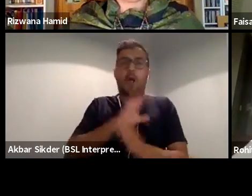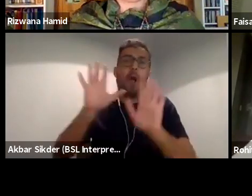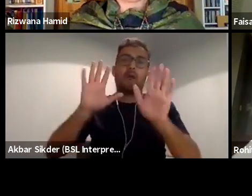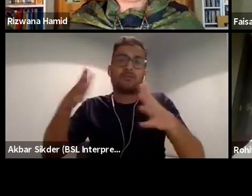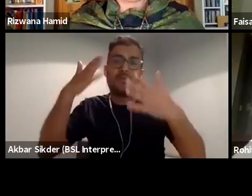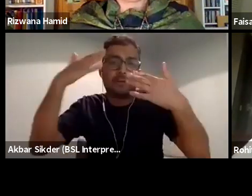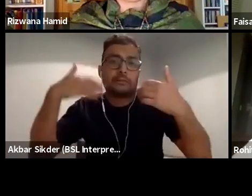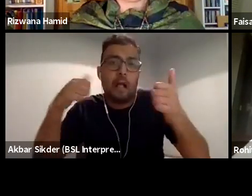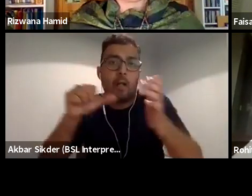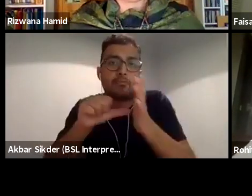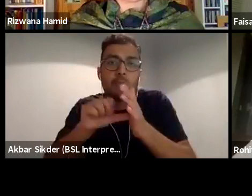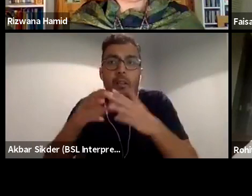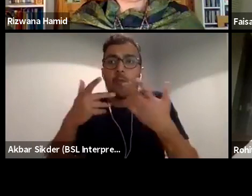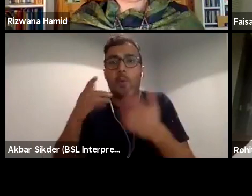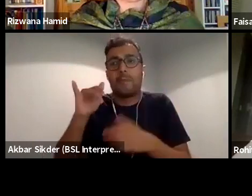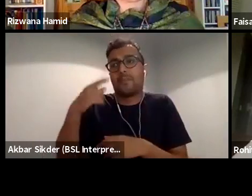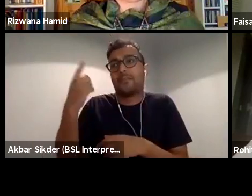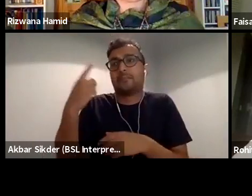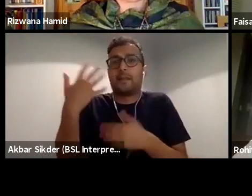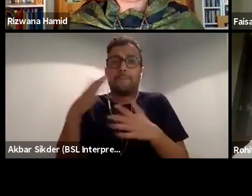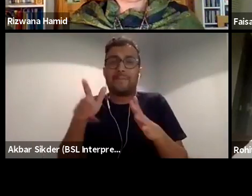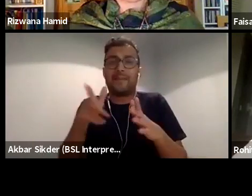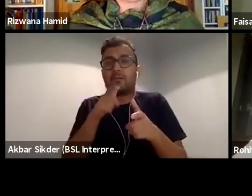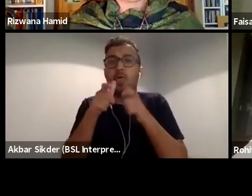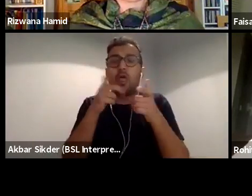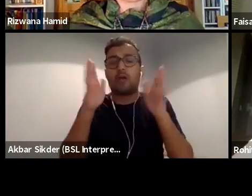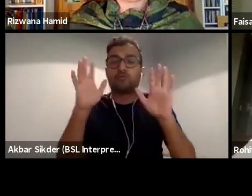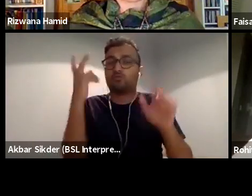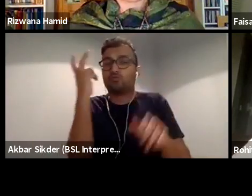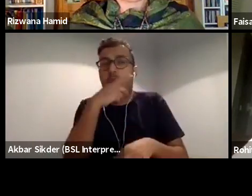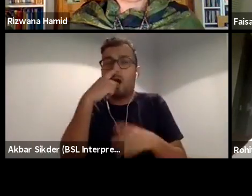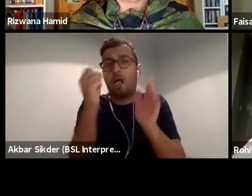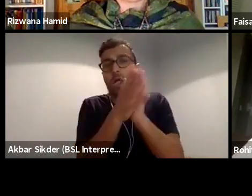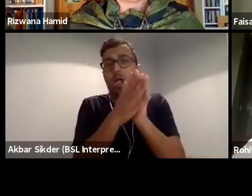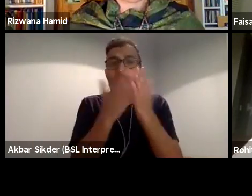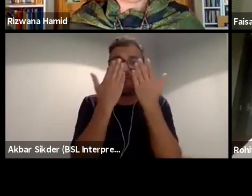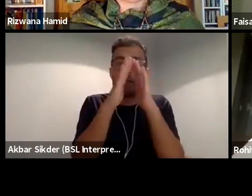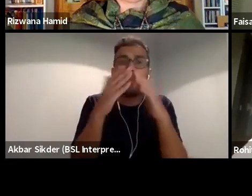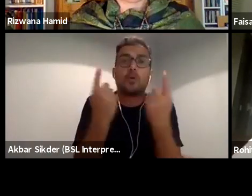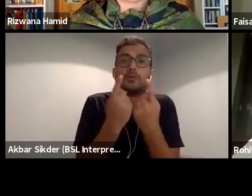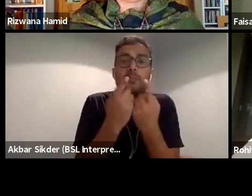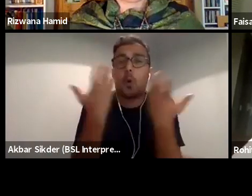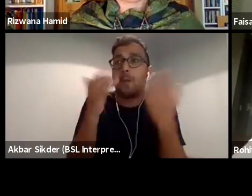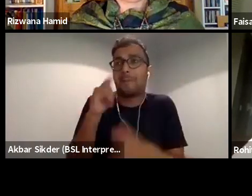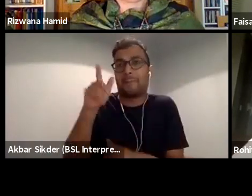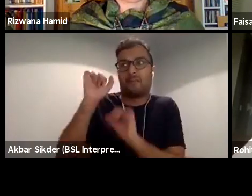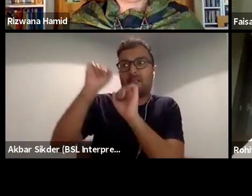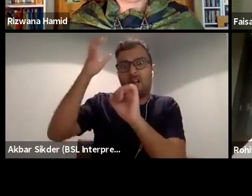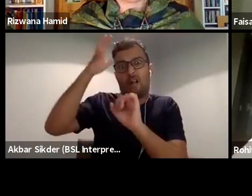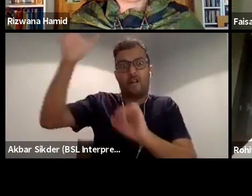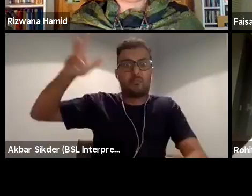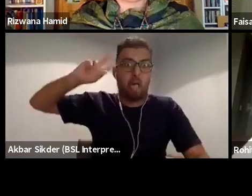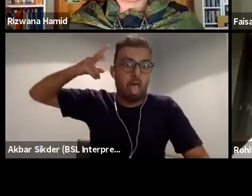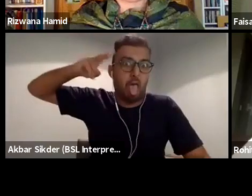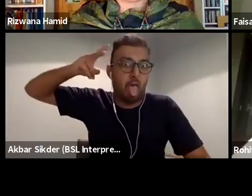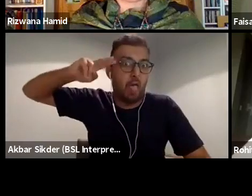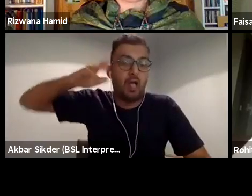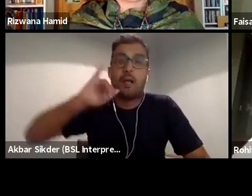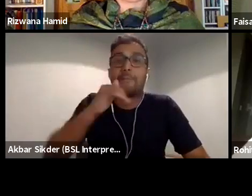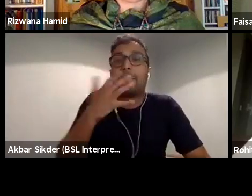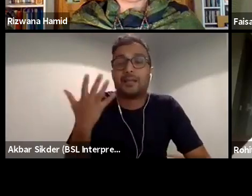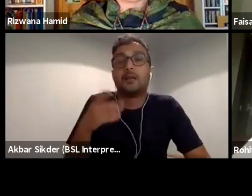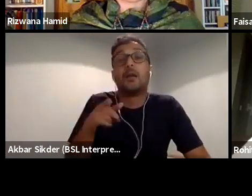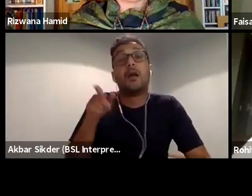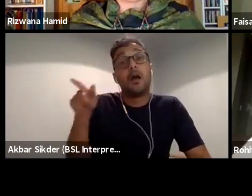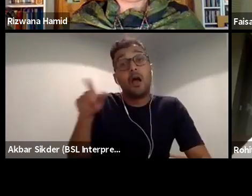or because the government was launching some kind of politically correct crackdown. And Christchurch blew all that away in